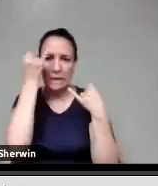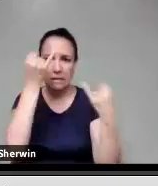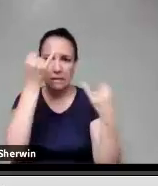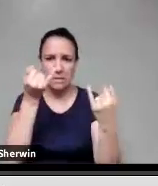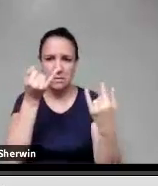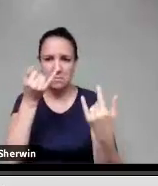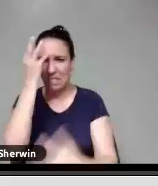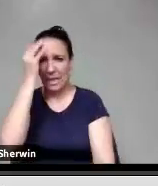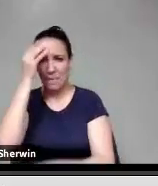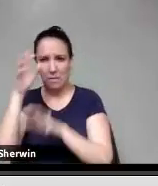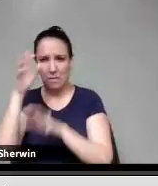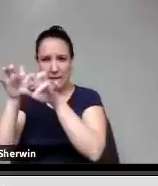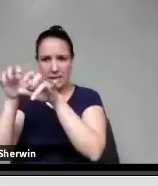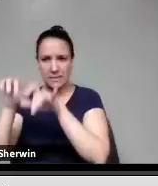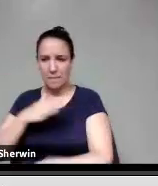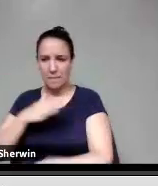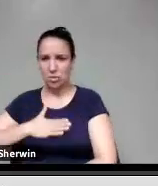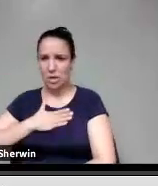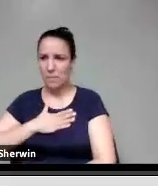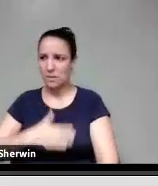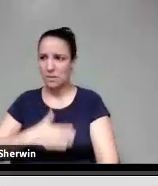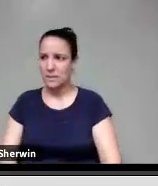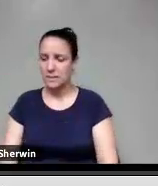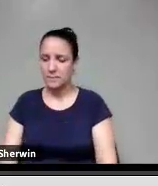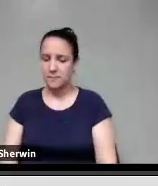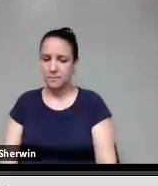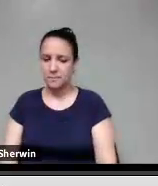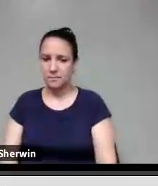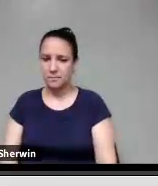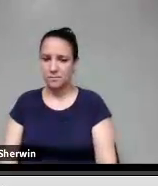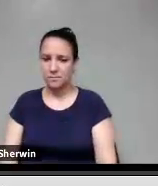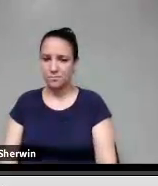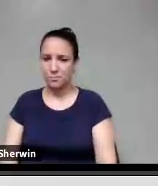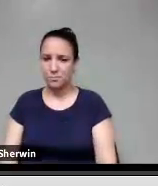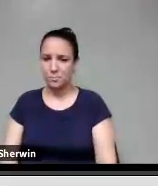just a second and type it into the chat box, please?